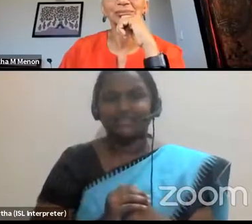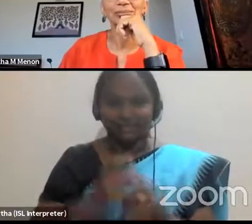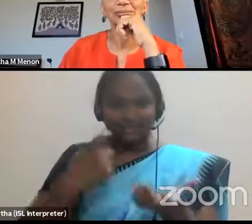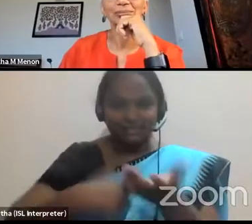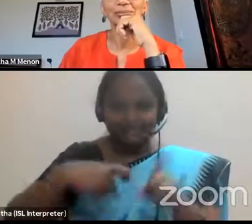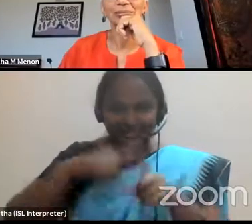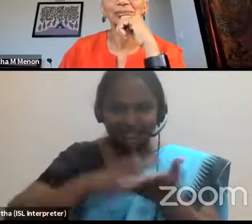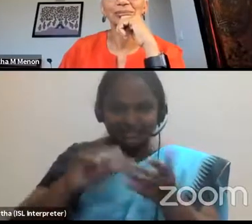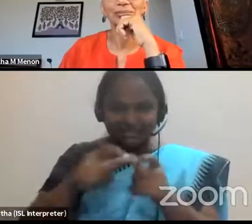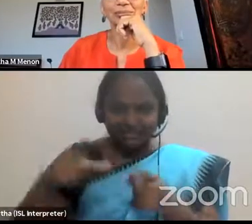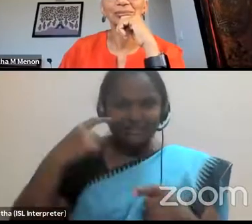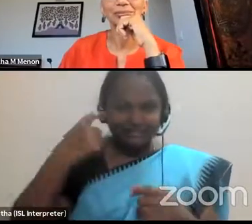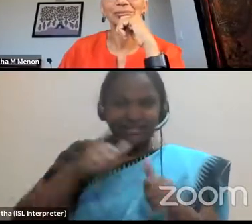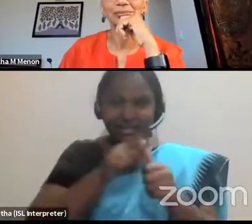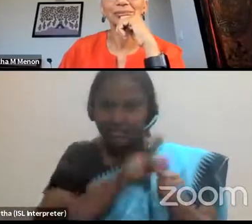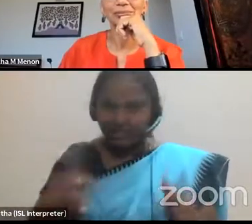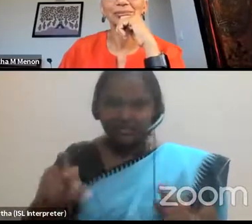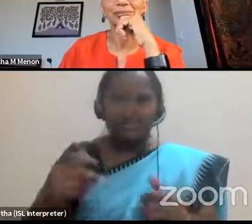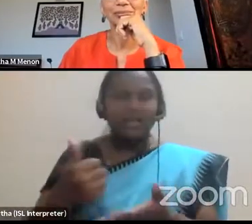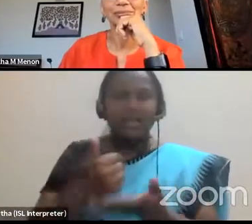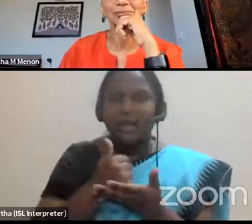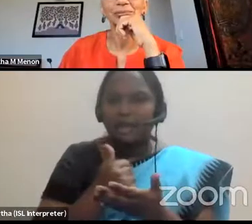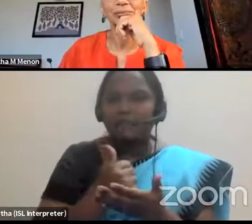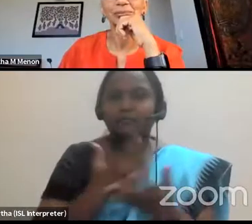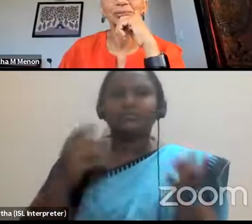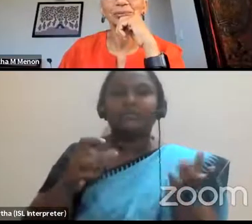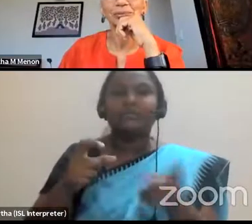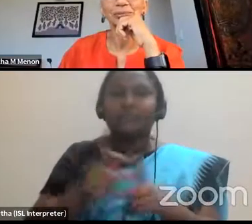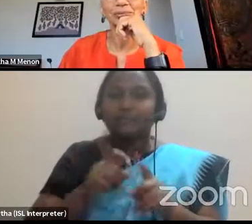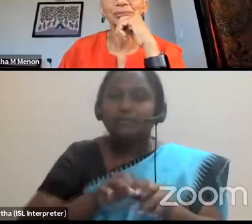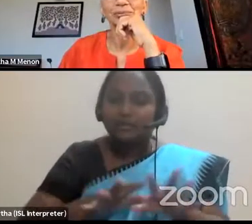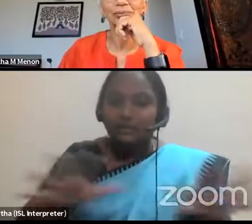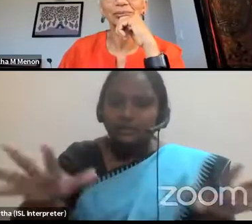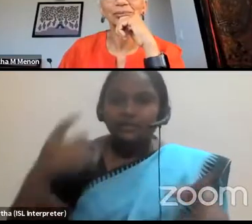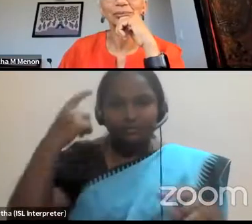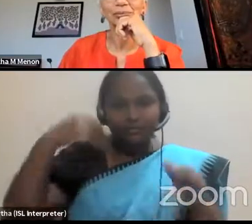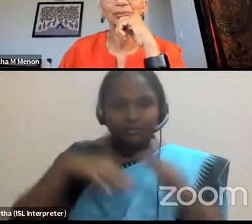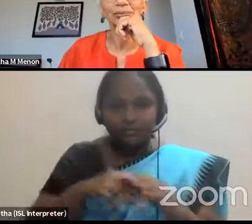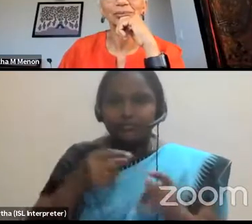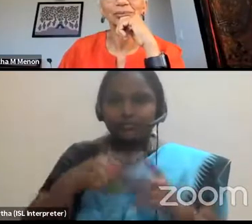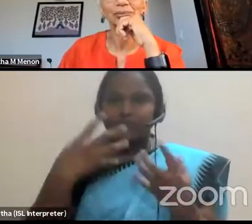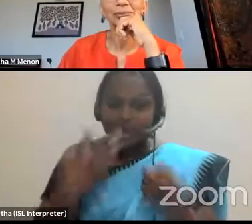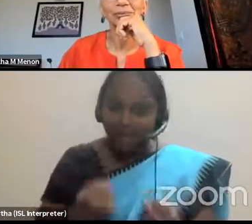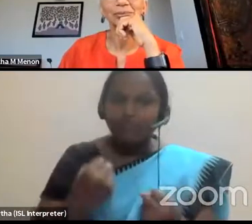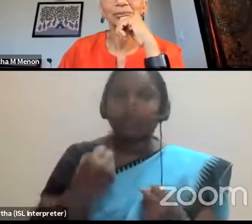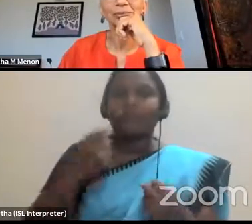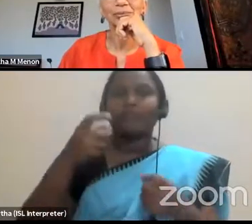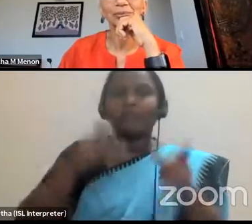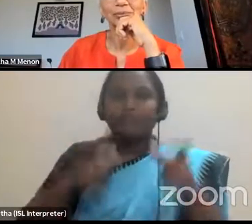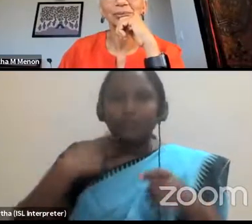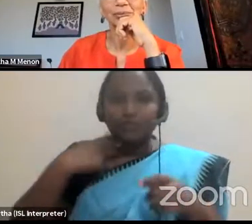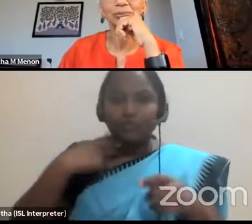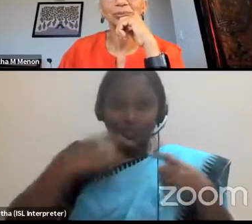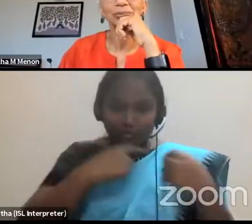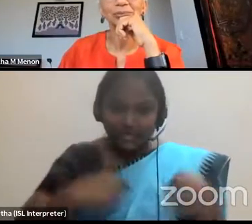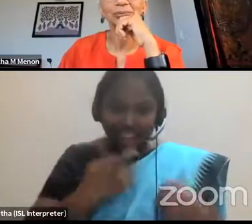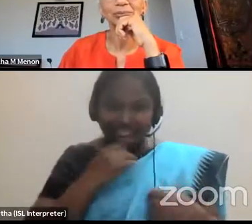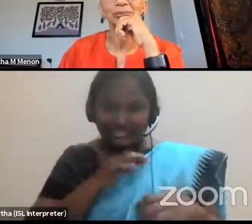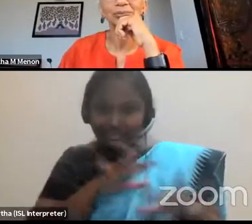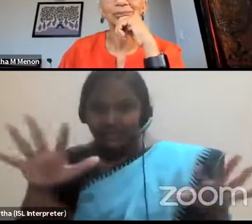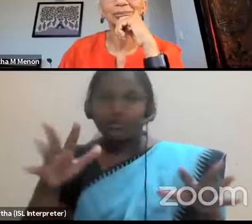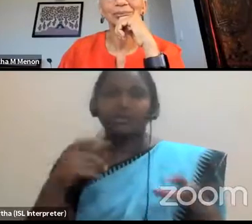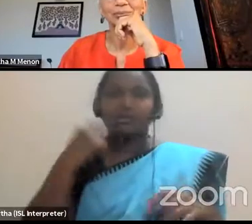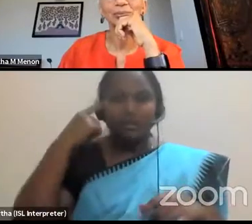Rekha's team at Accenture helped us create a digital persona for an artist and an artist who's no longer living.